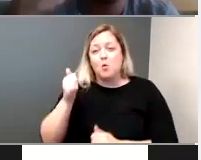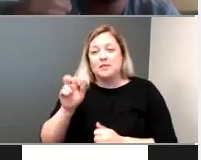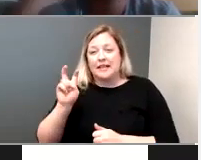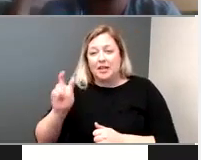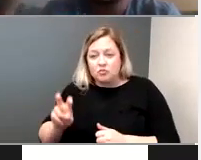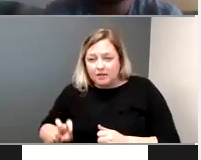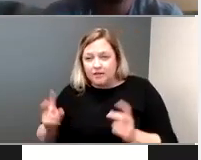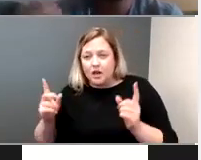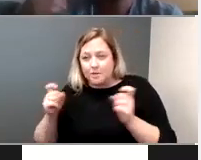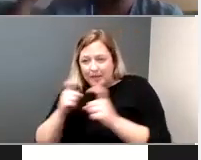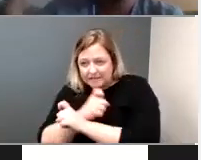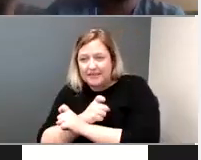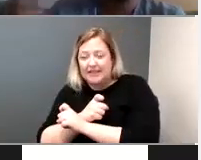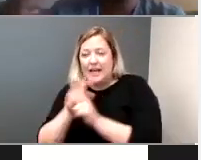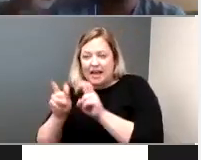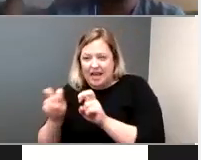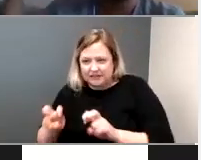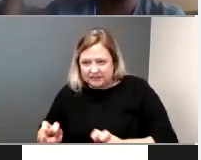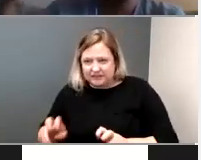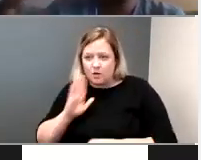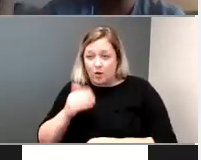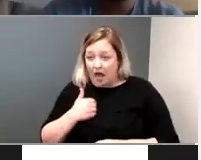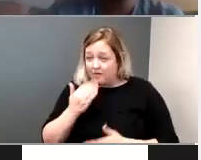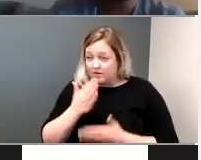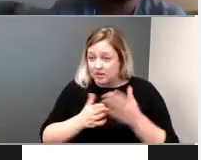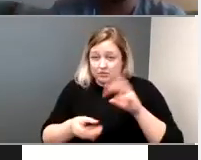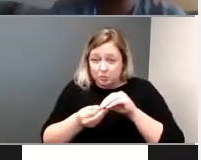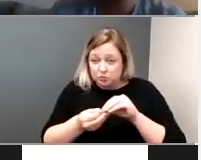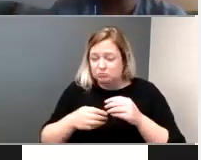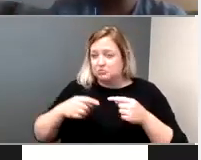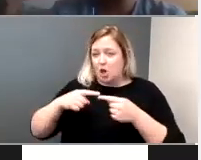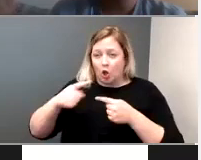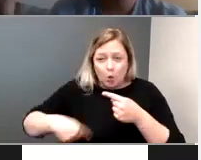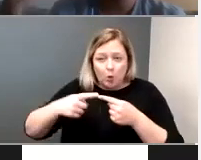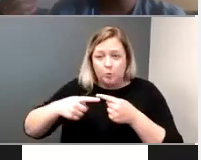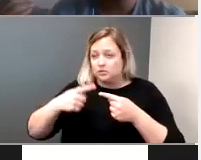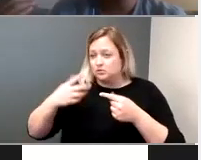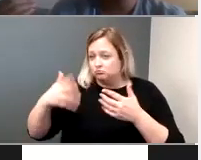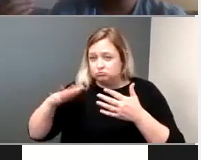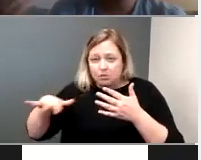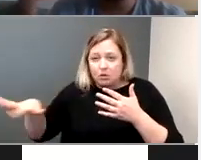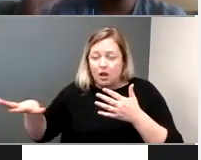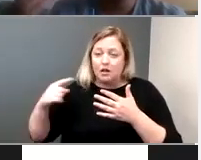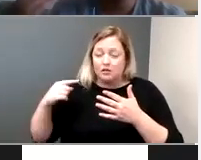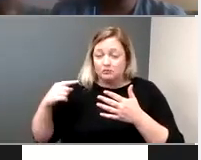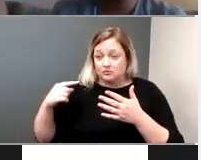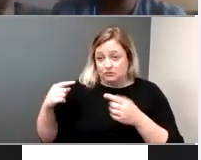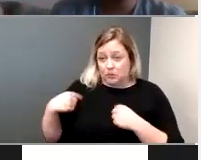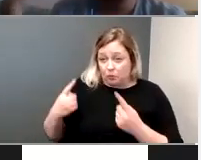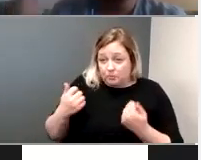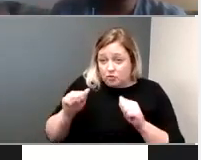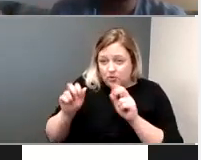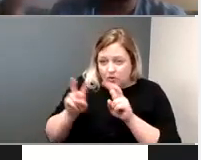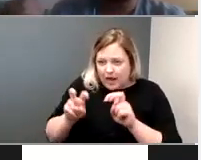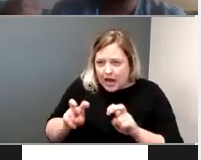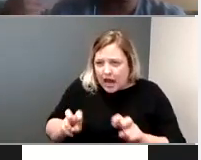analysis, right? Where we had summations or products, where we had loops and things like that. And we were trying to analyze the complexity of a